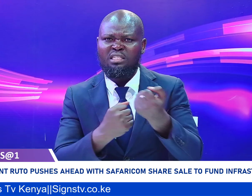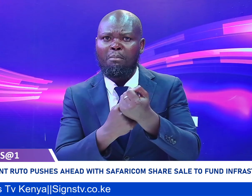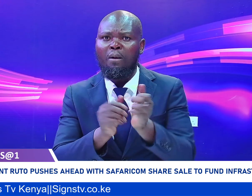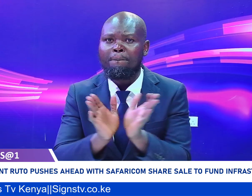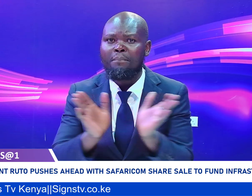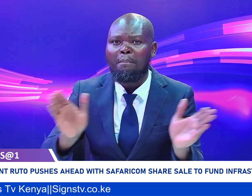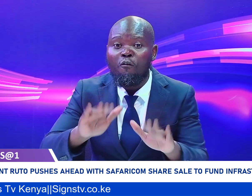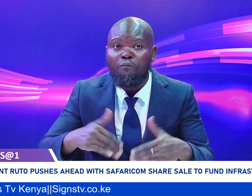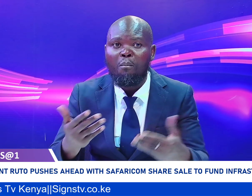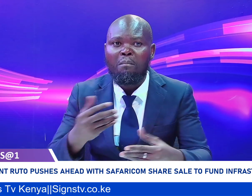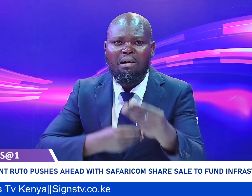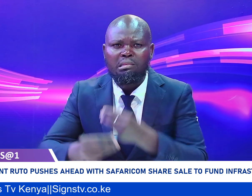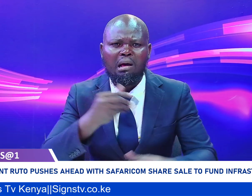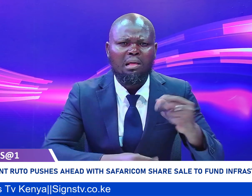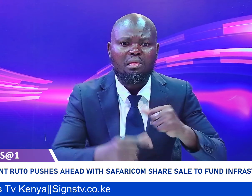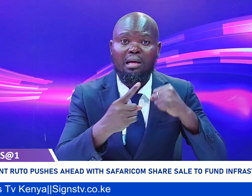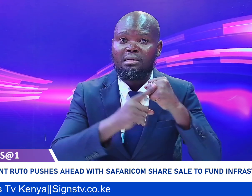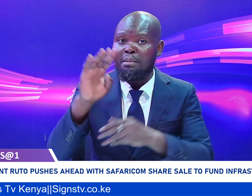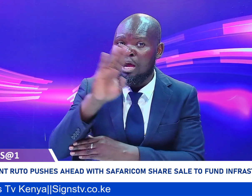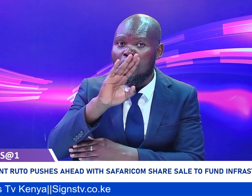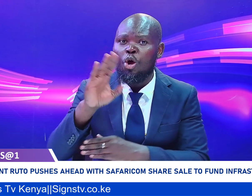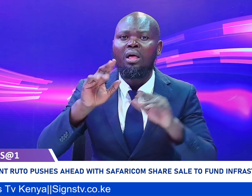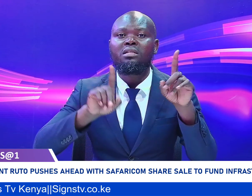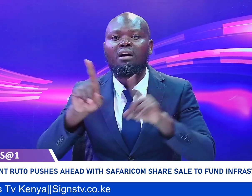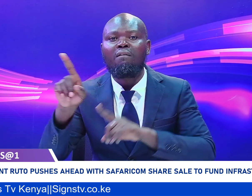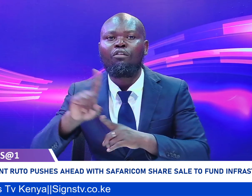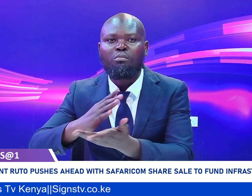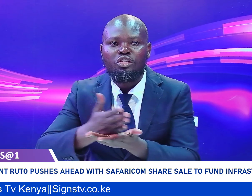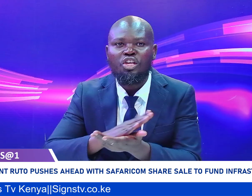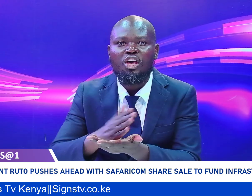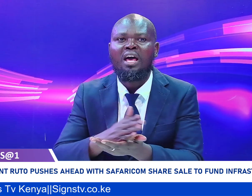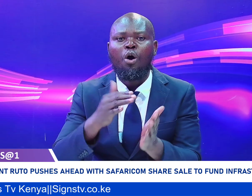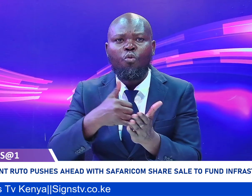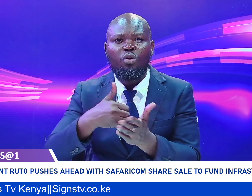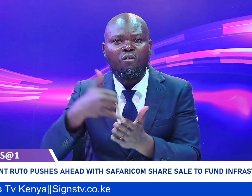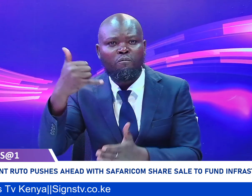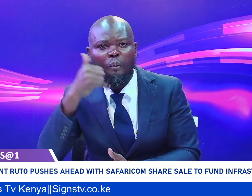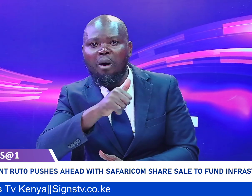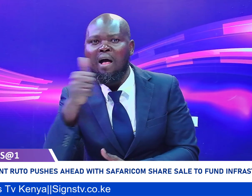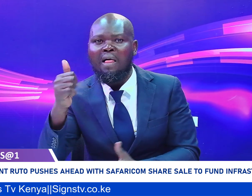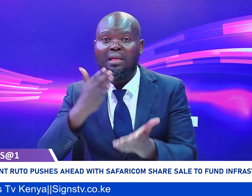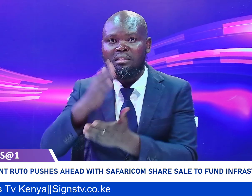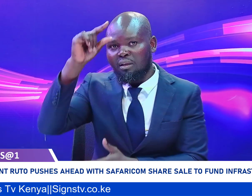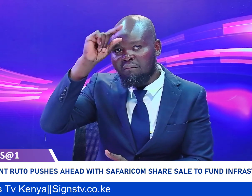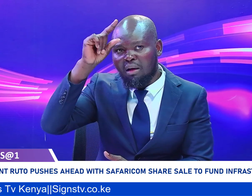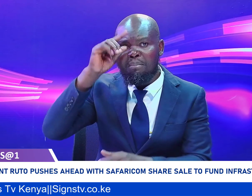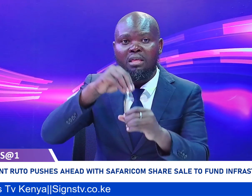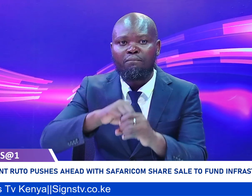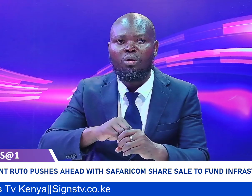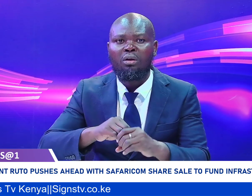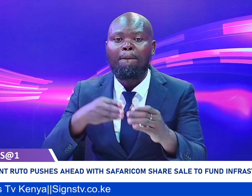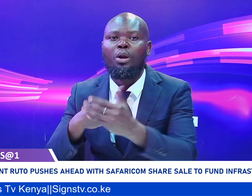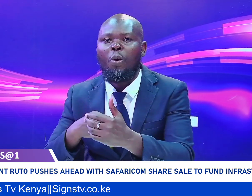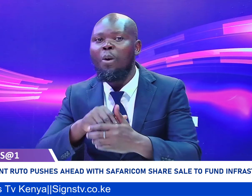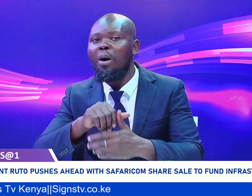The seed capital will be generated from the sale of 6 billion Kenya shillings worth of Safaricom shares to